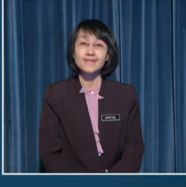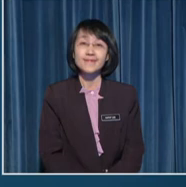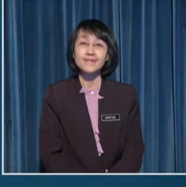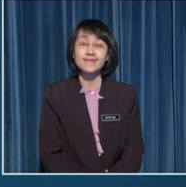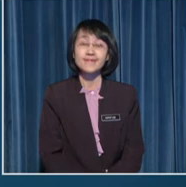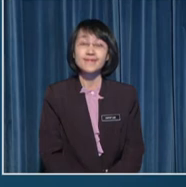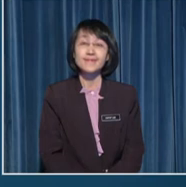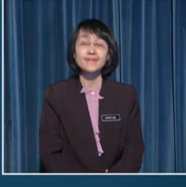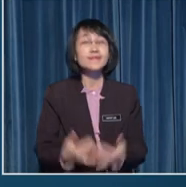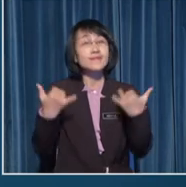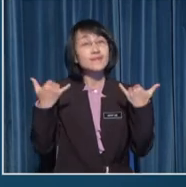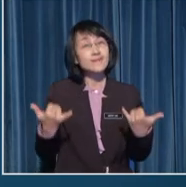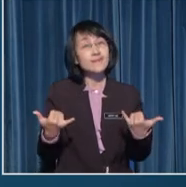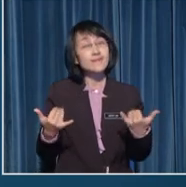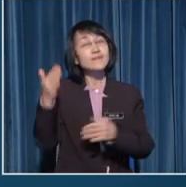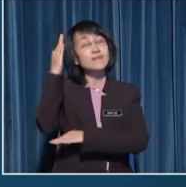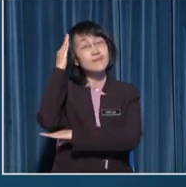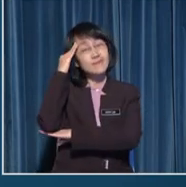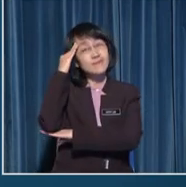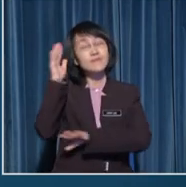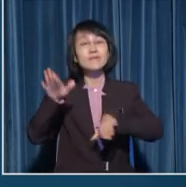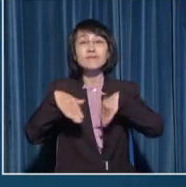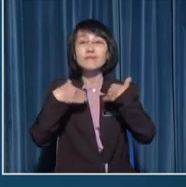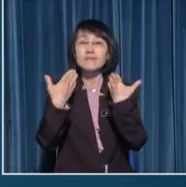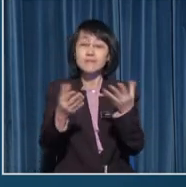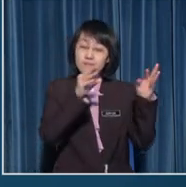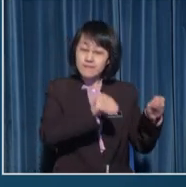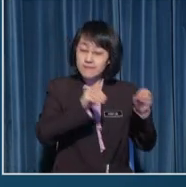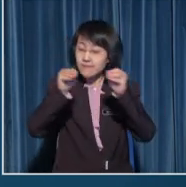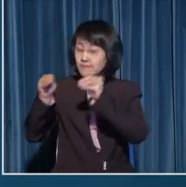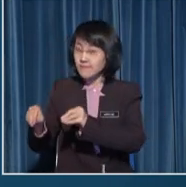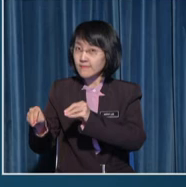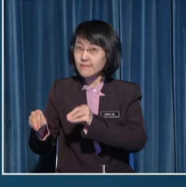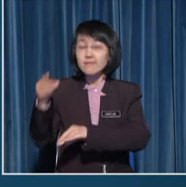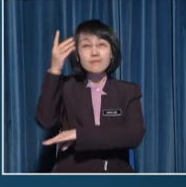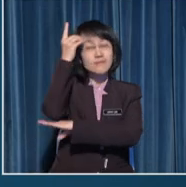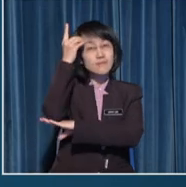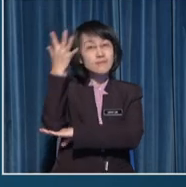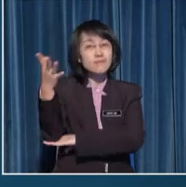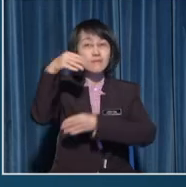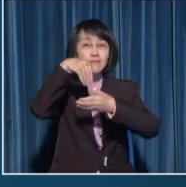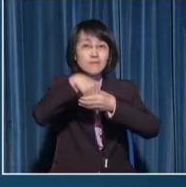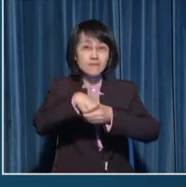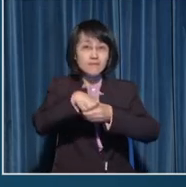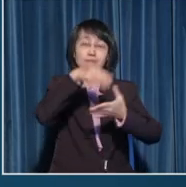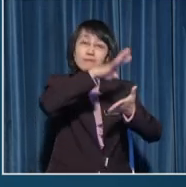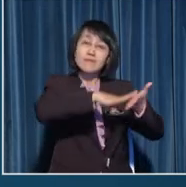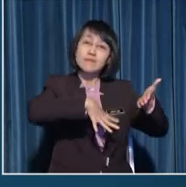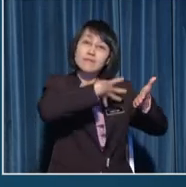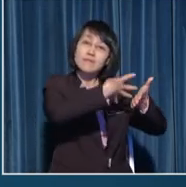So, now you know how to transfer the data in the table.